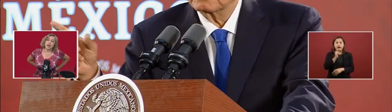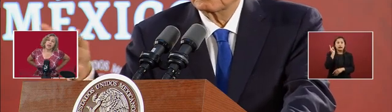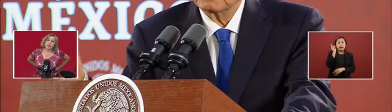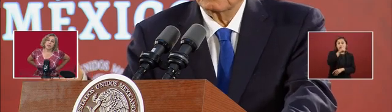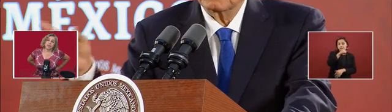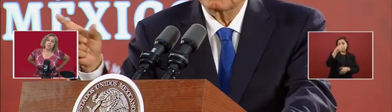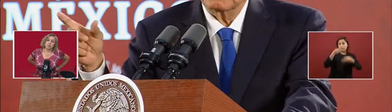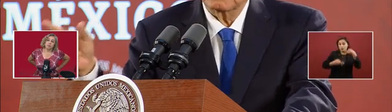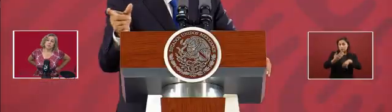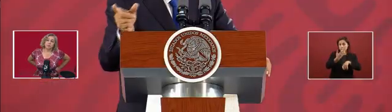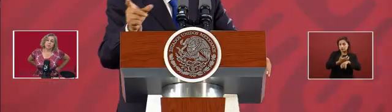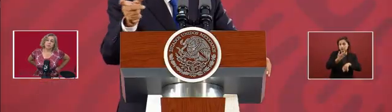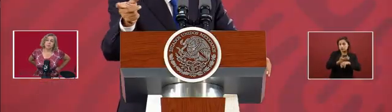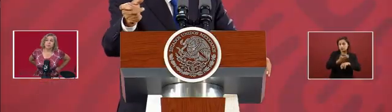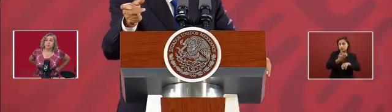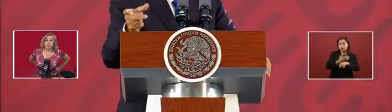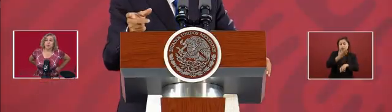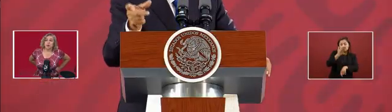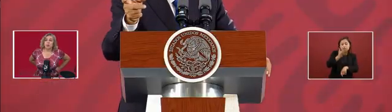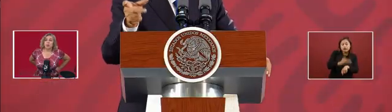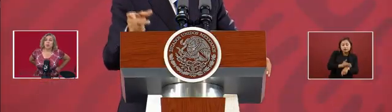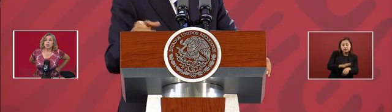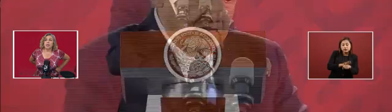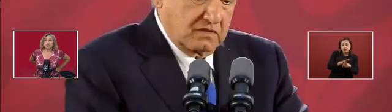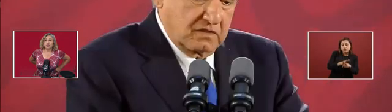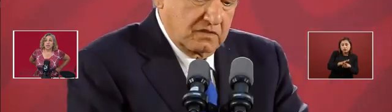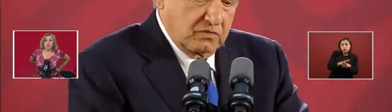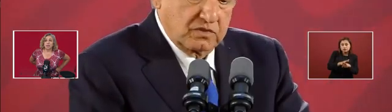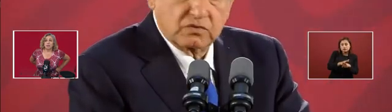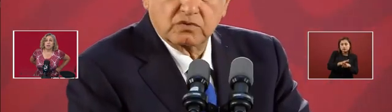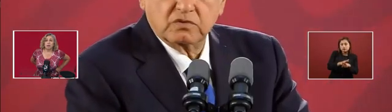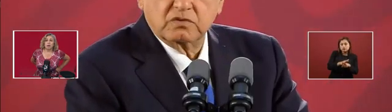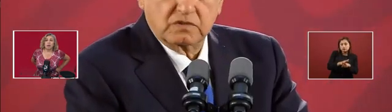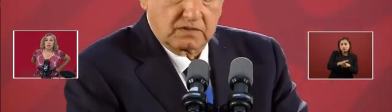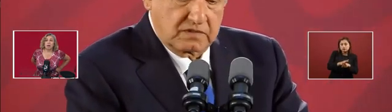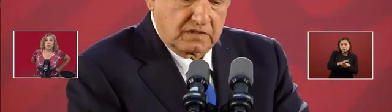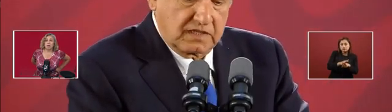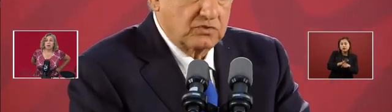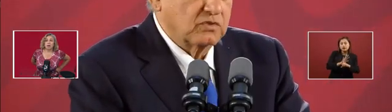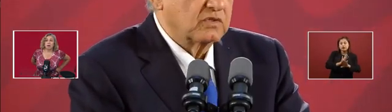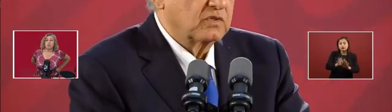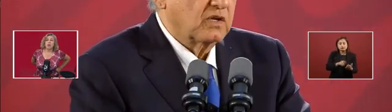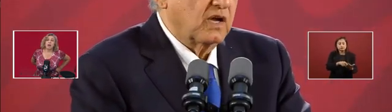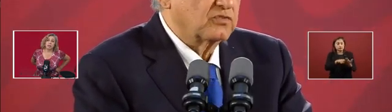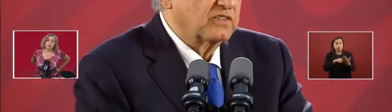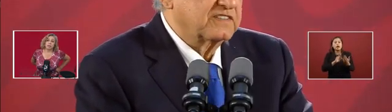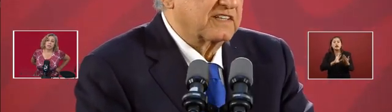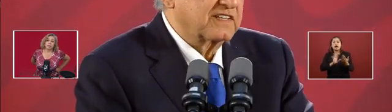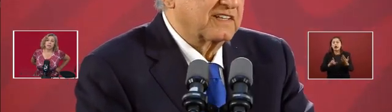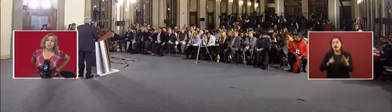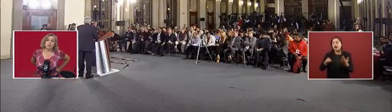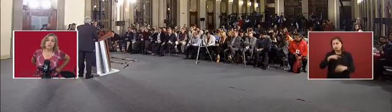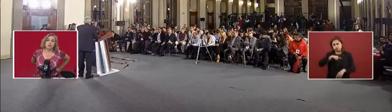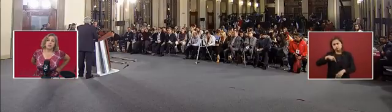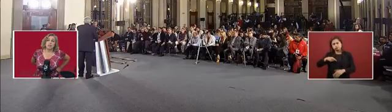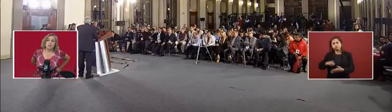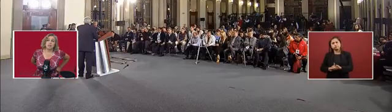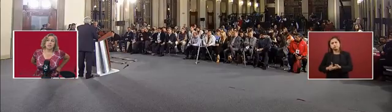a dirigentes to the directors de Estados Unidos, of the también United de States Canadá. and Canada. Me